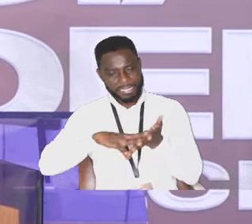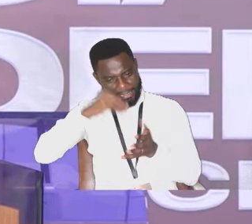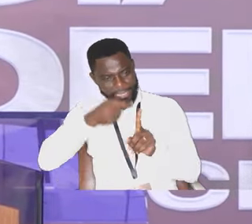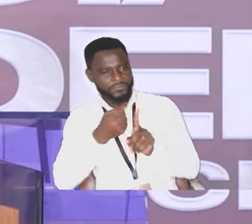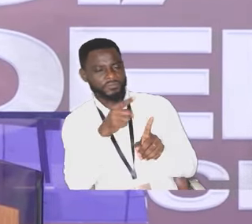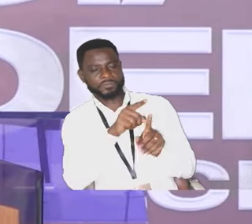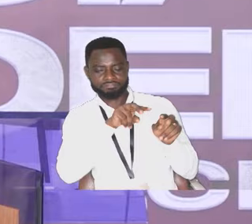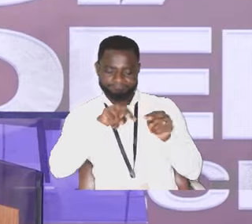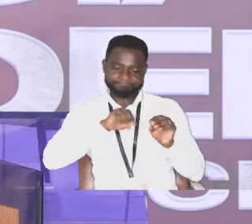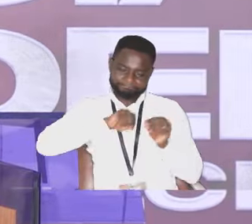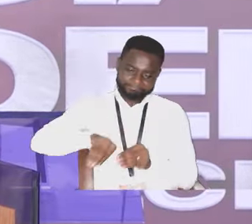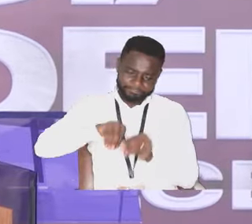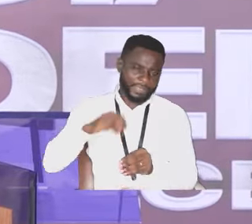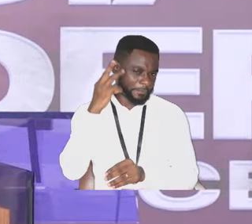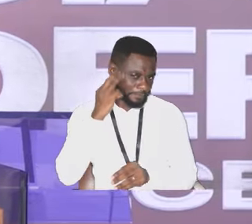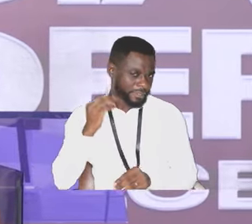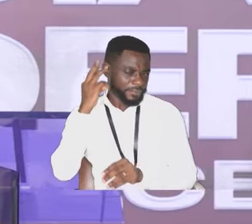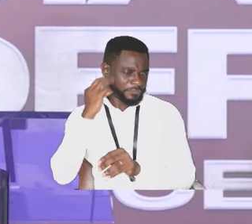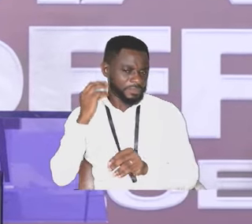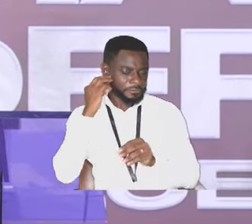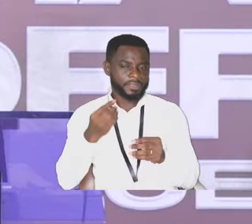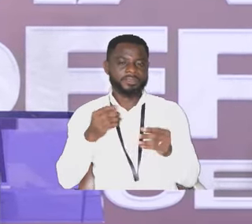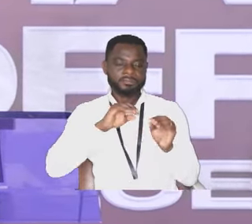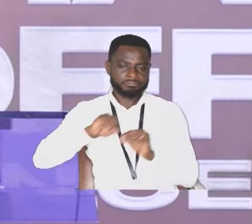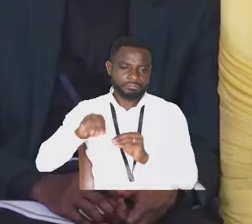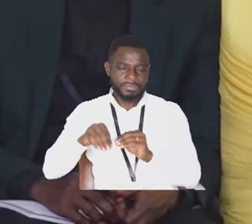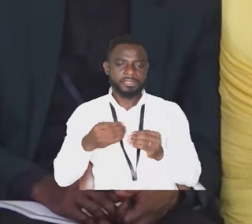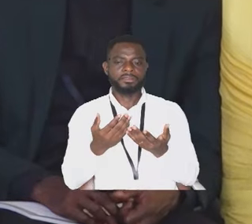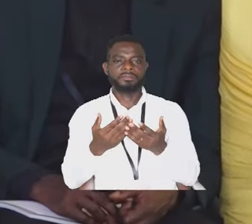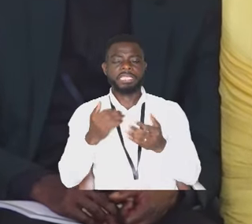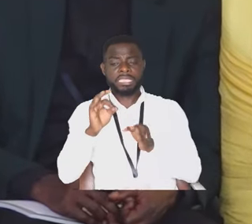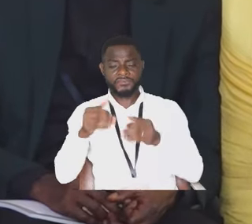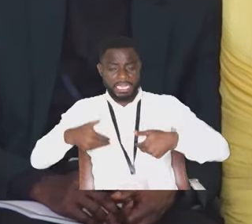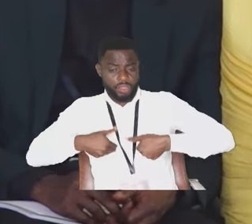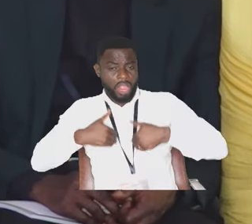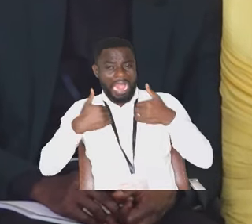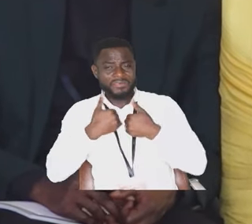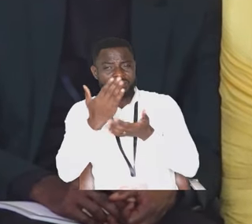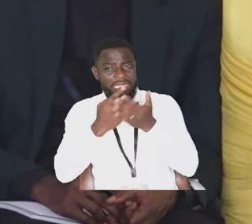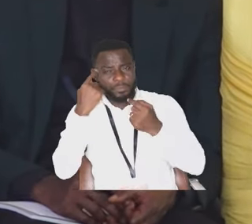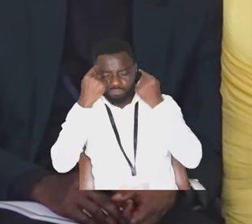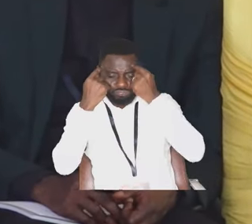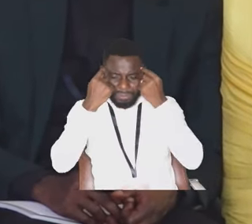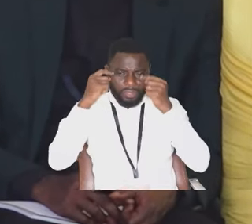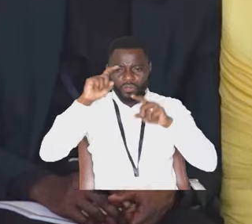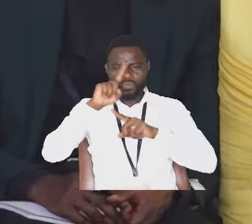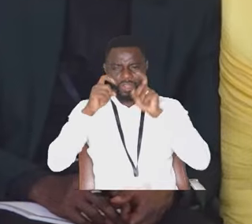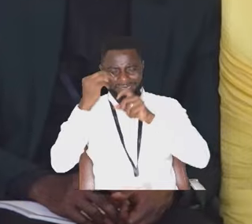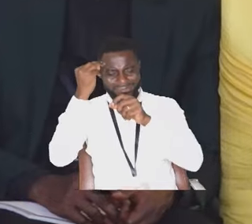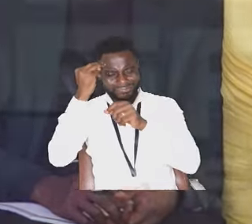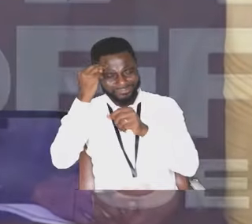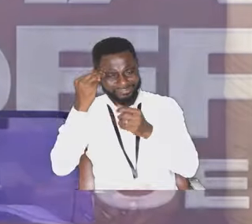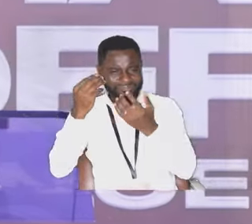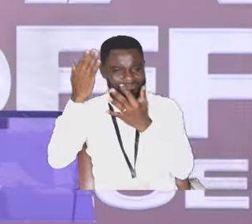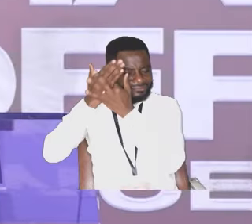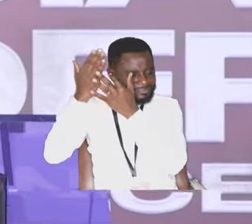be intentionally mentoring them. When these people have certain questions on their mind, they will have someone to call. So that